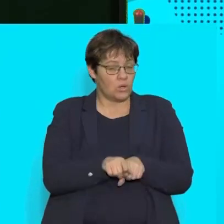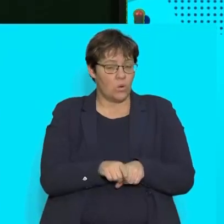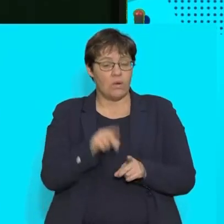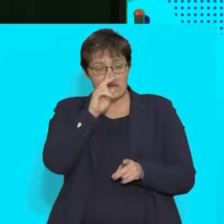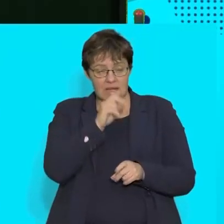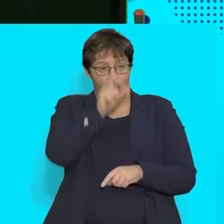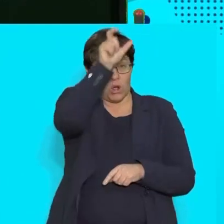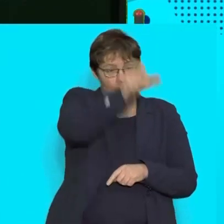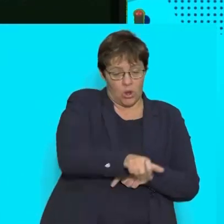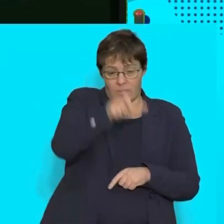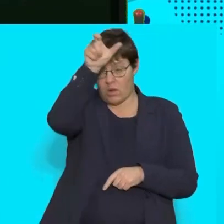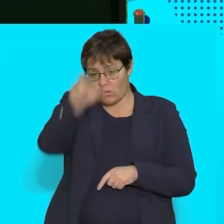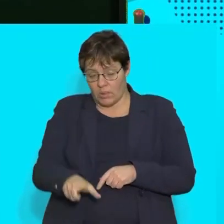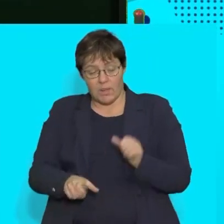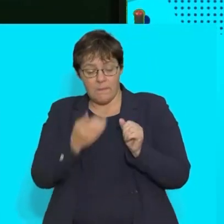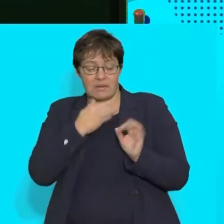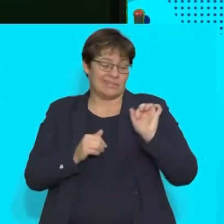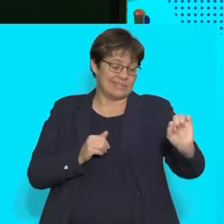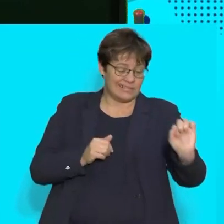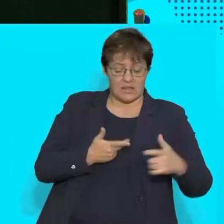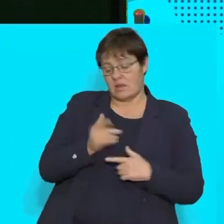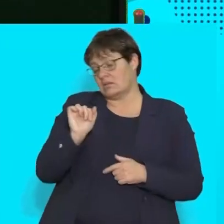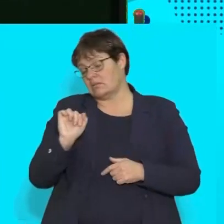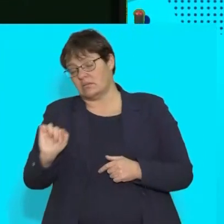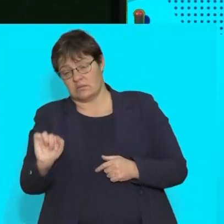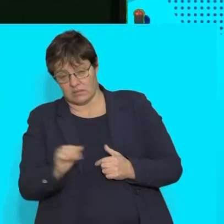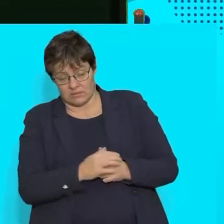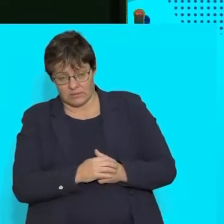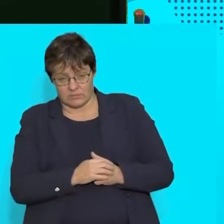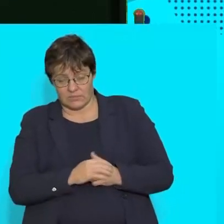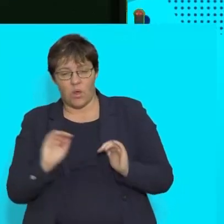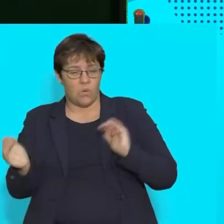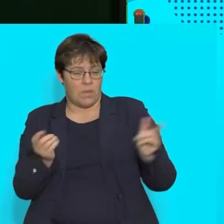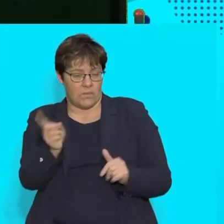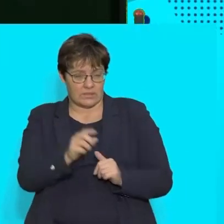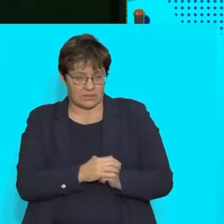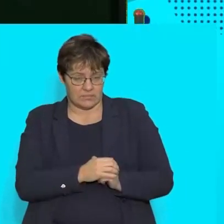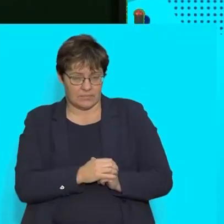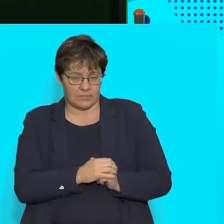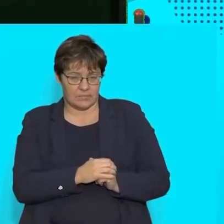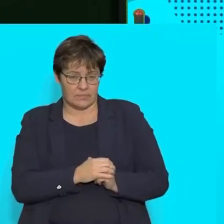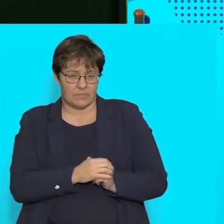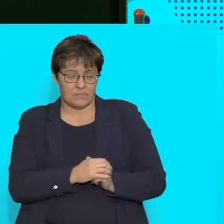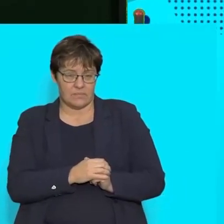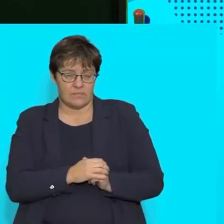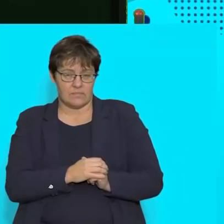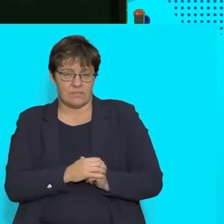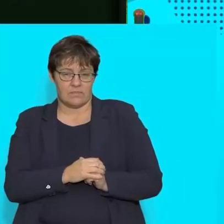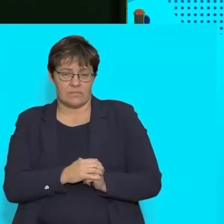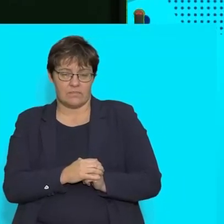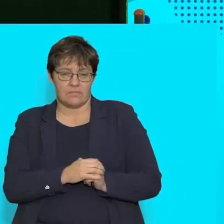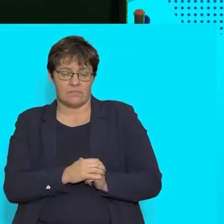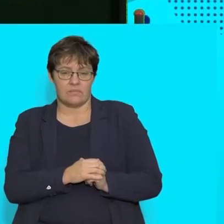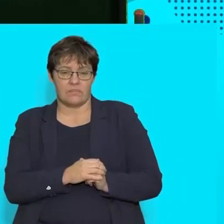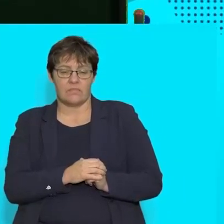to have clear columns that clearly differentiate between what you're comparing. I also would like to pause here and